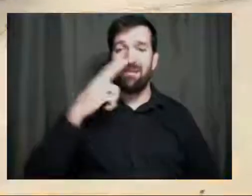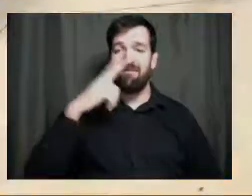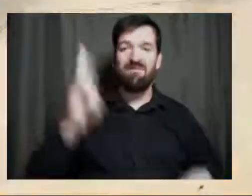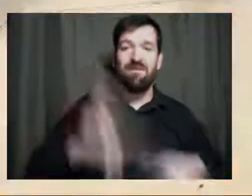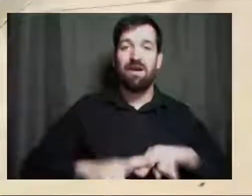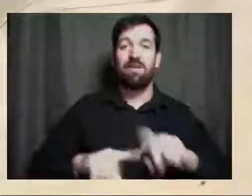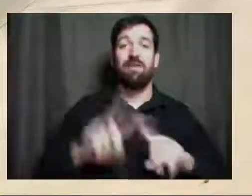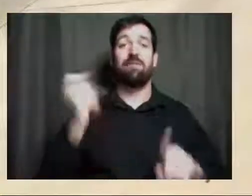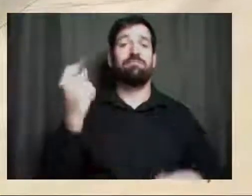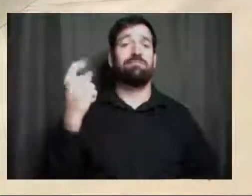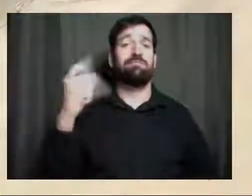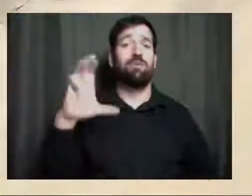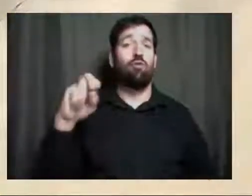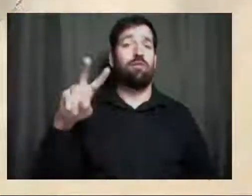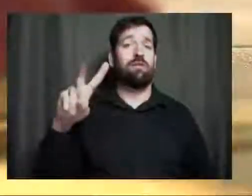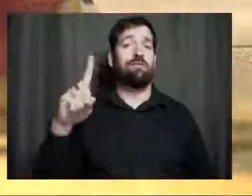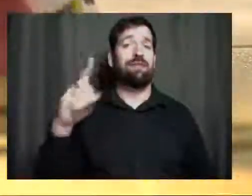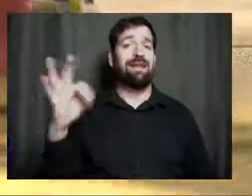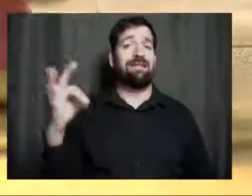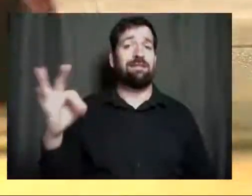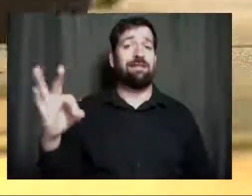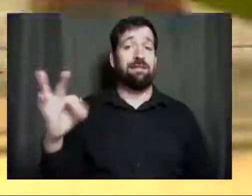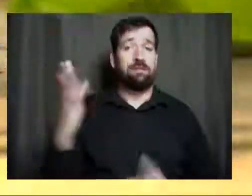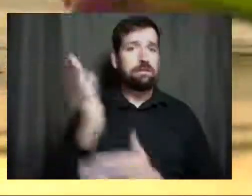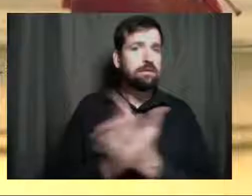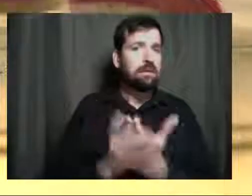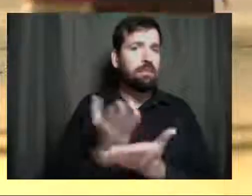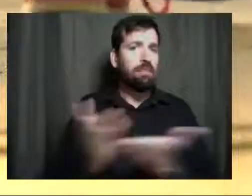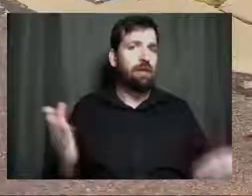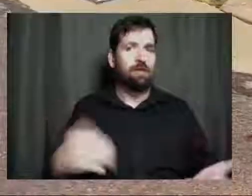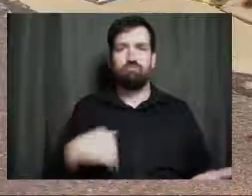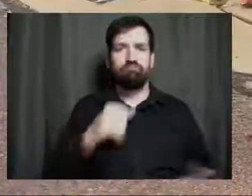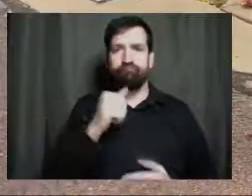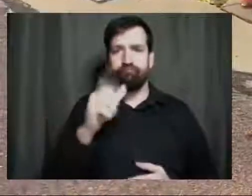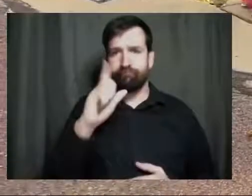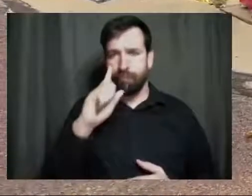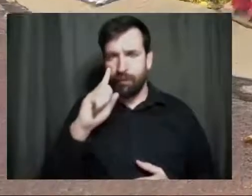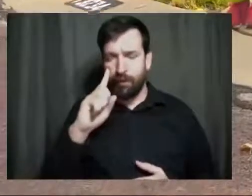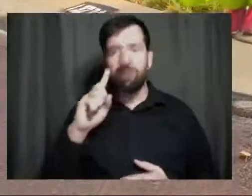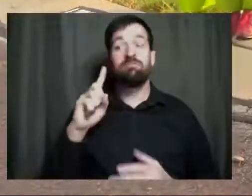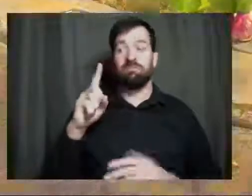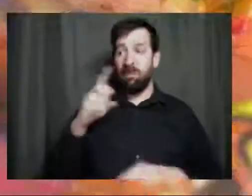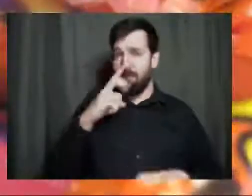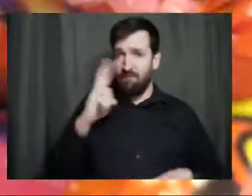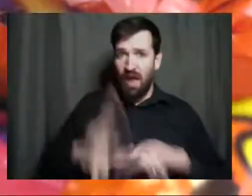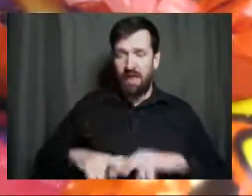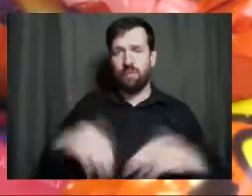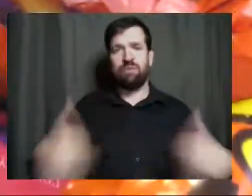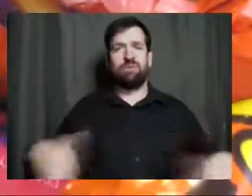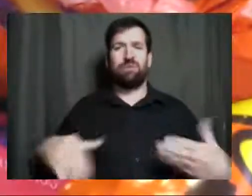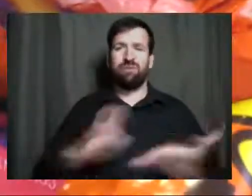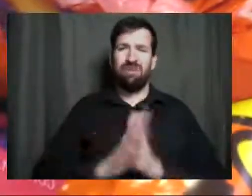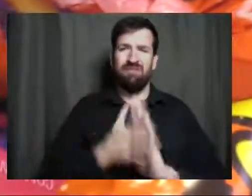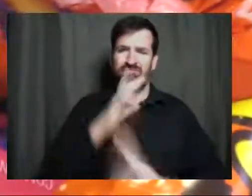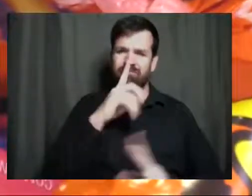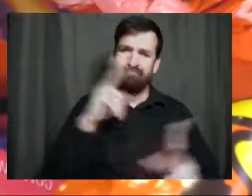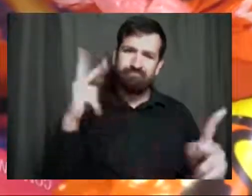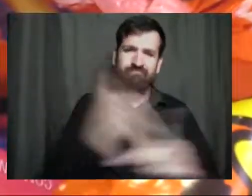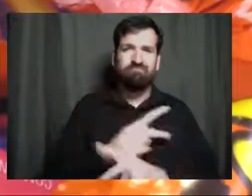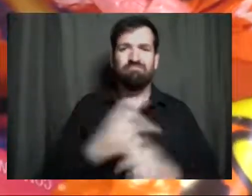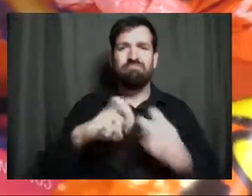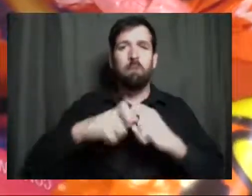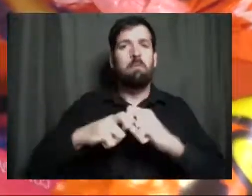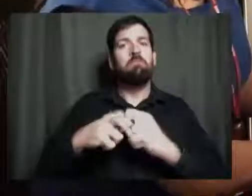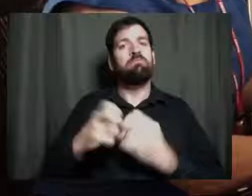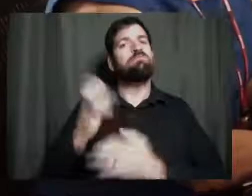COVID-19 and some things that you might not have thought of, the day could turn from fun to a nightmare pretty quick. So we're going to break down the calls that